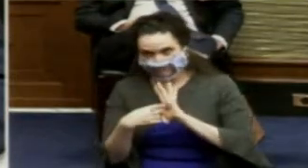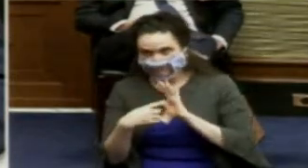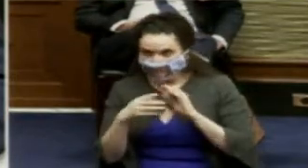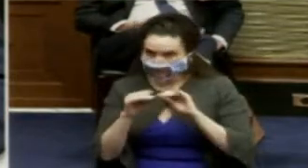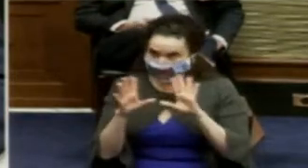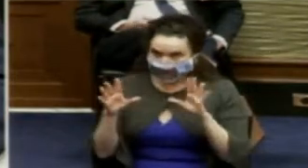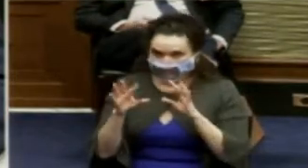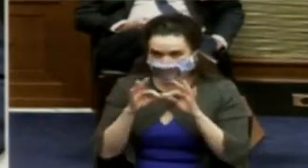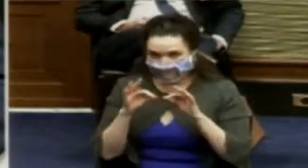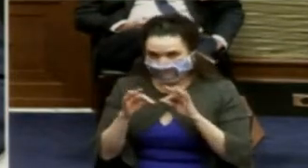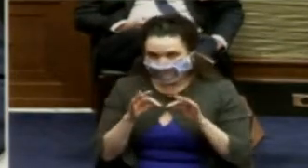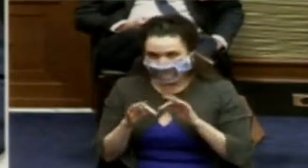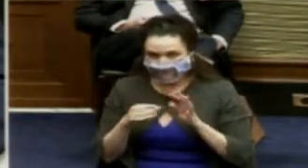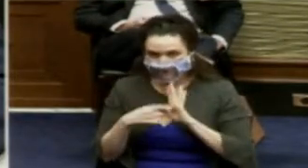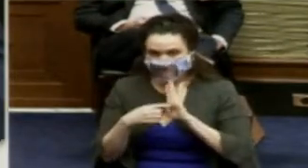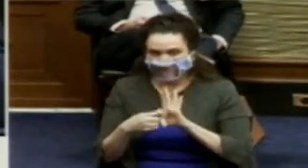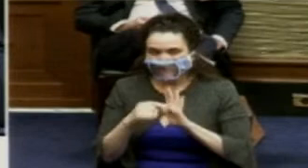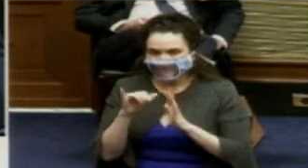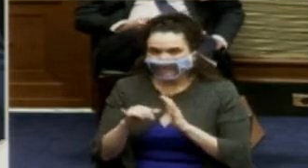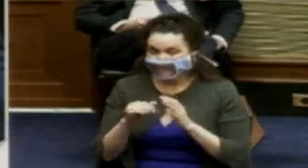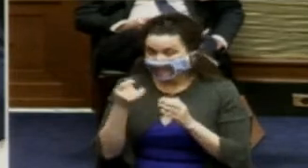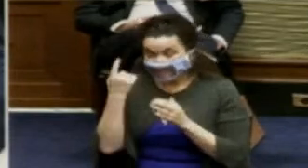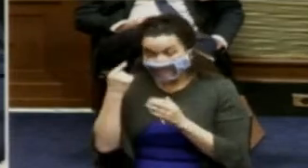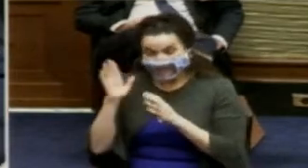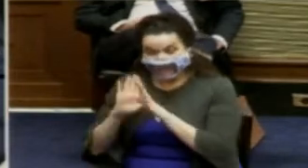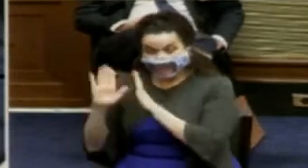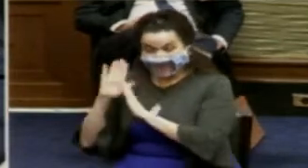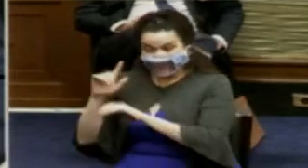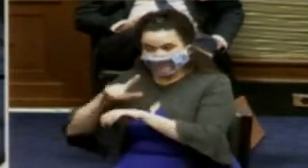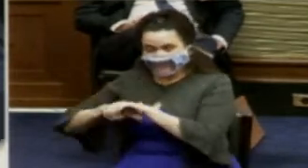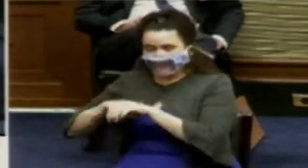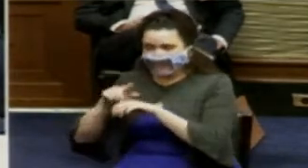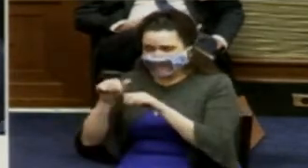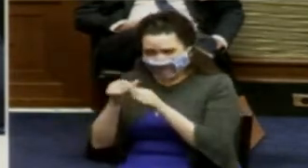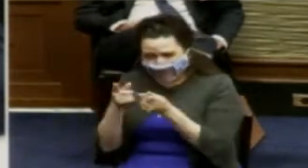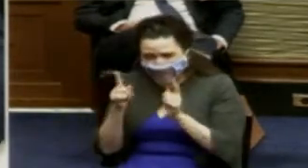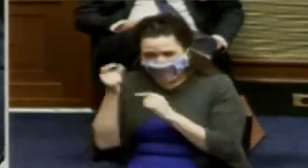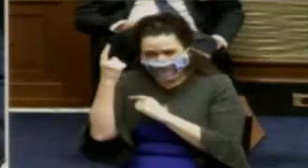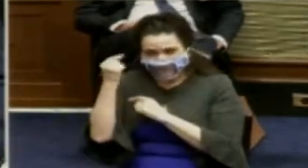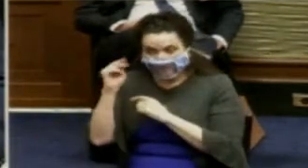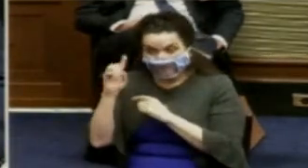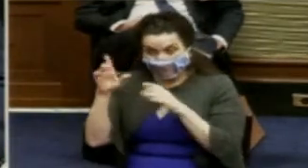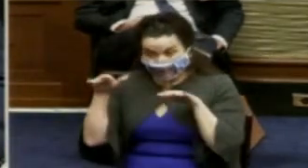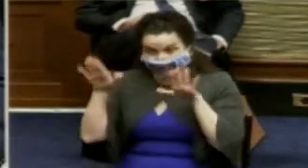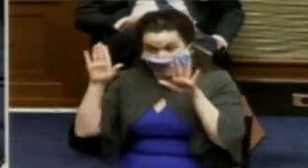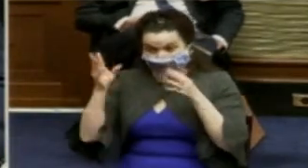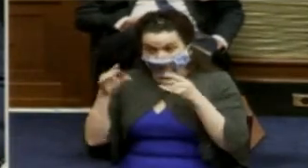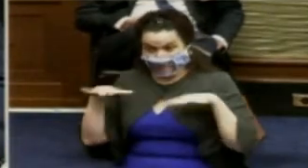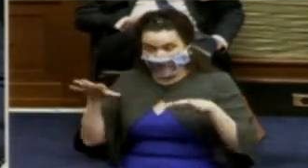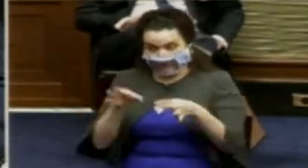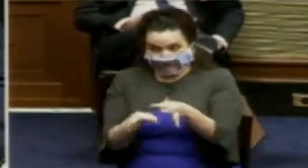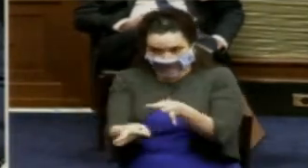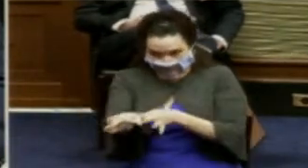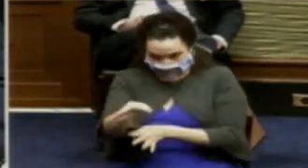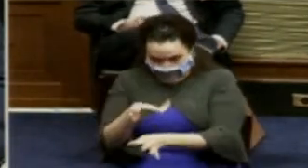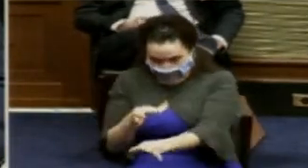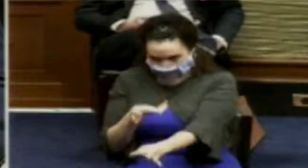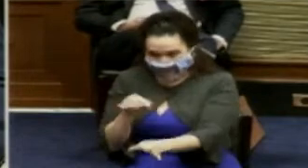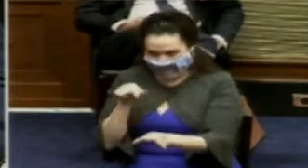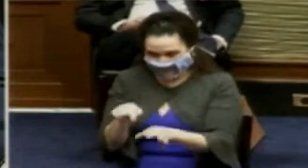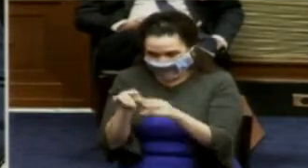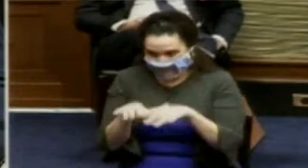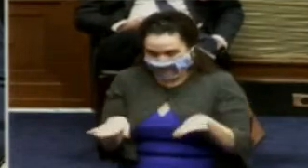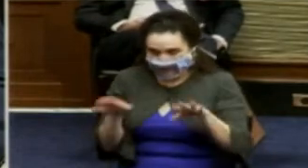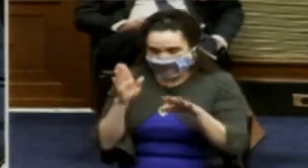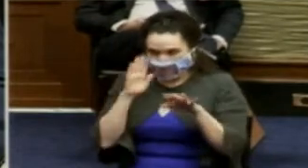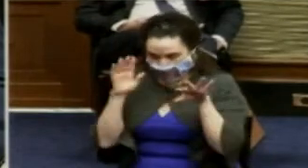time, everyone understood that Maryland was donating this land or was giving it in return for it becoming the seat of the federal